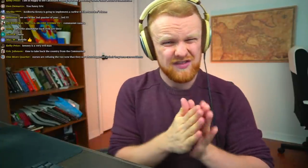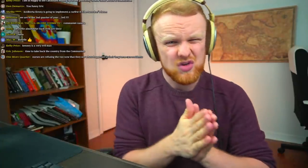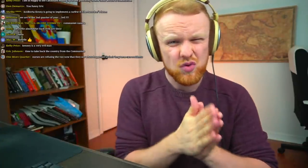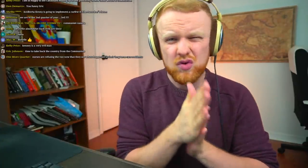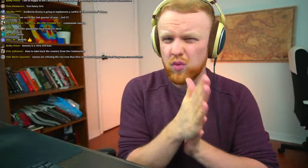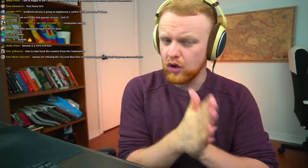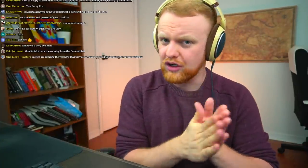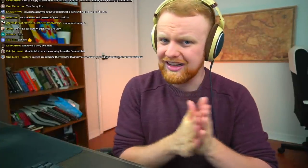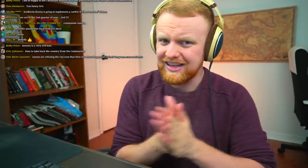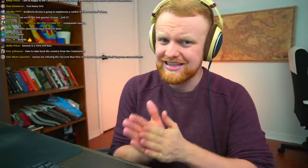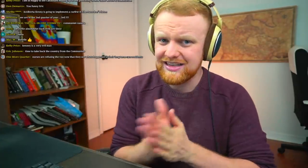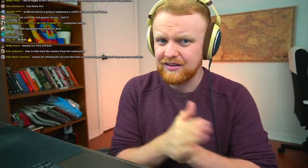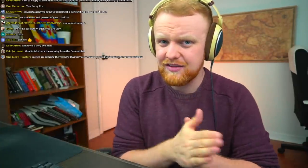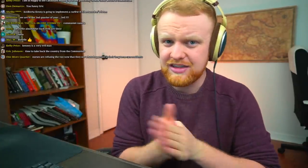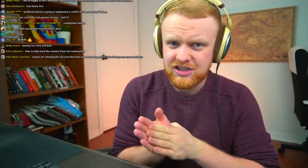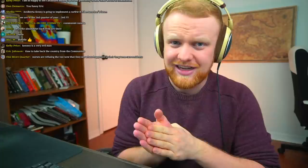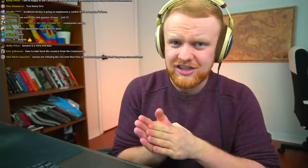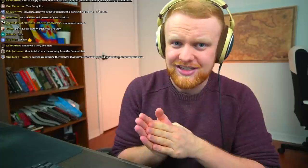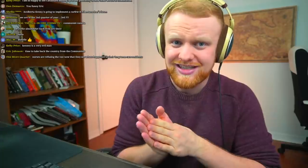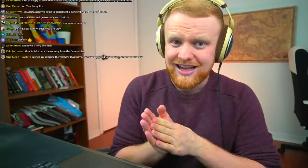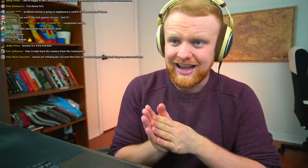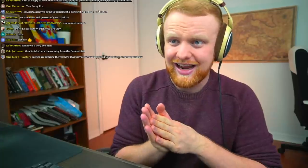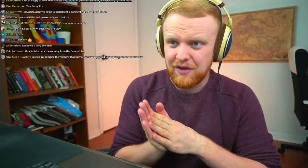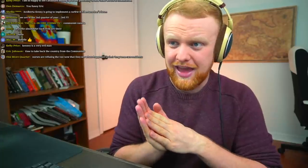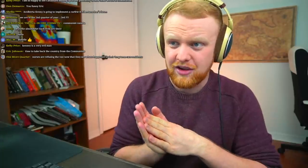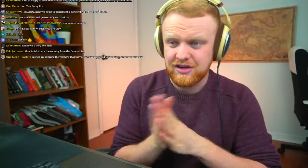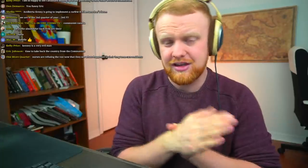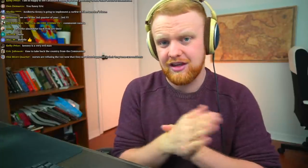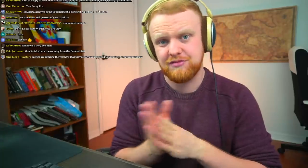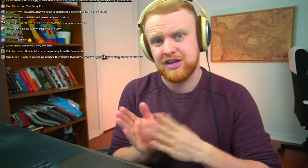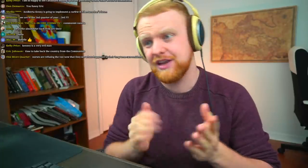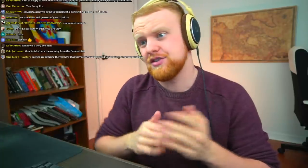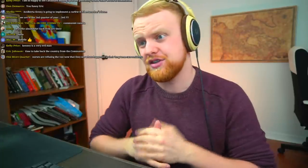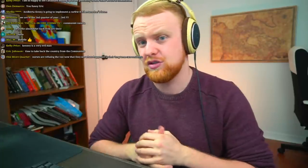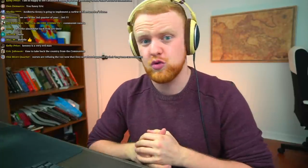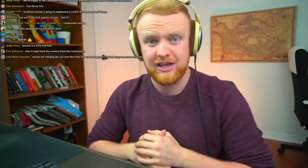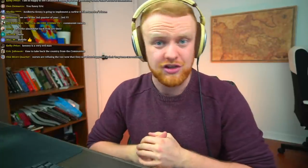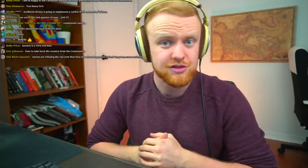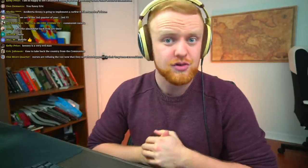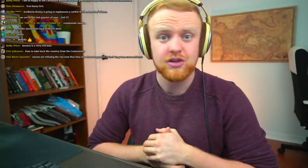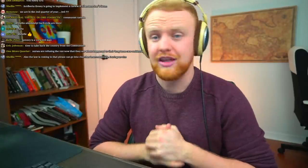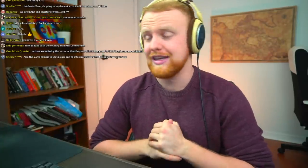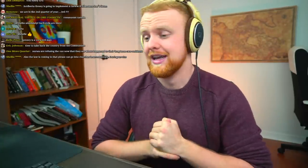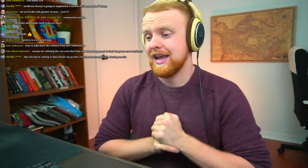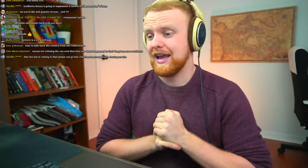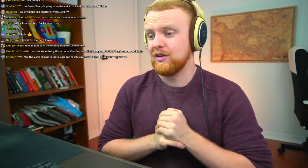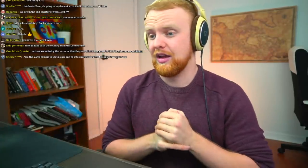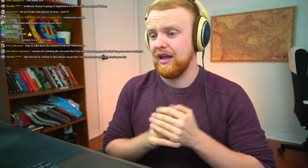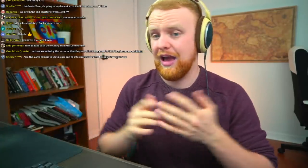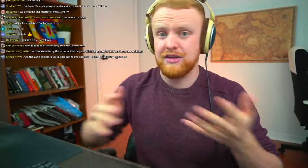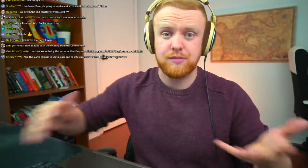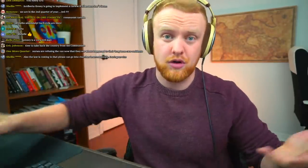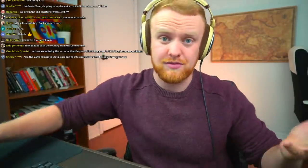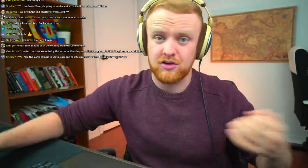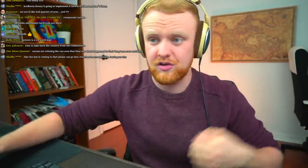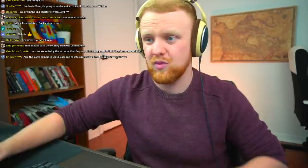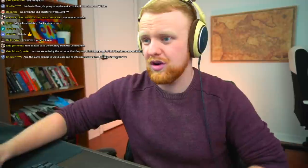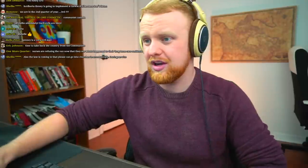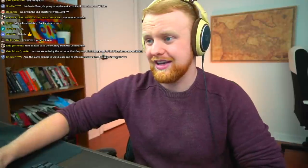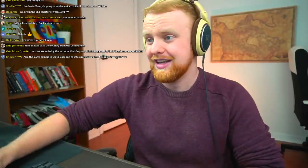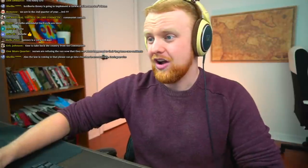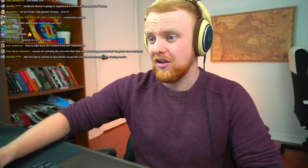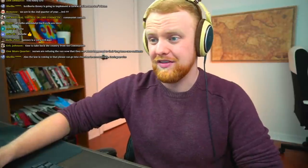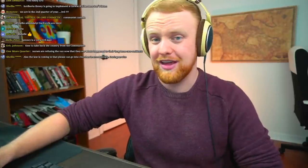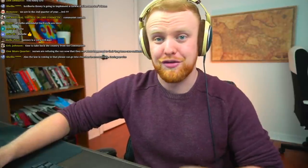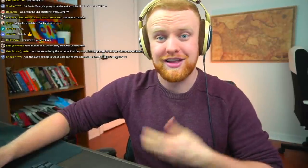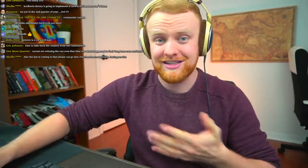what the individual wording is of these changes, and how that could change who's eligible, and how these programs are going to work,